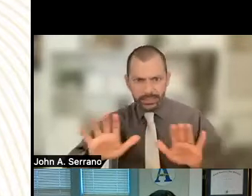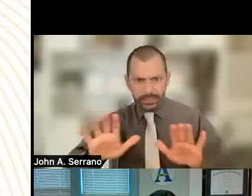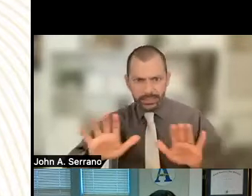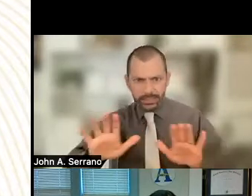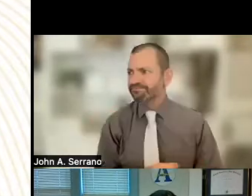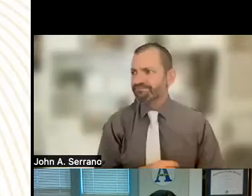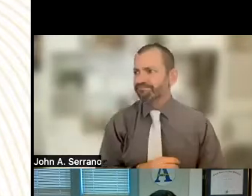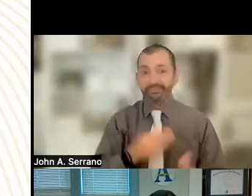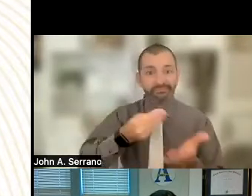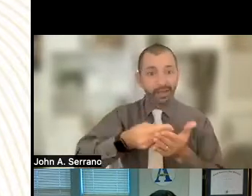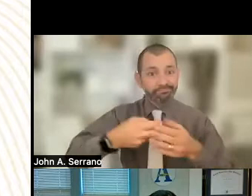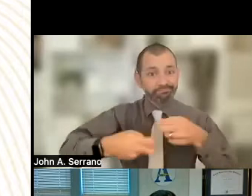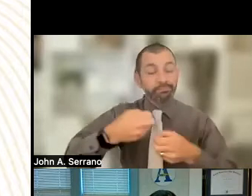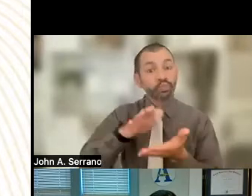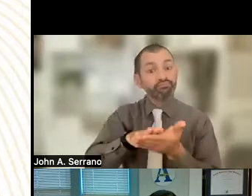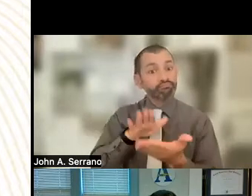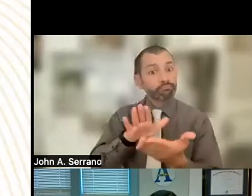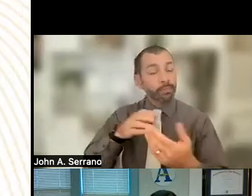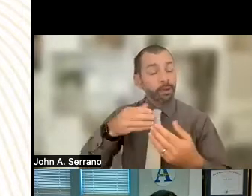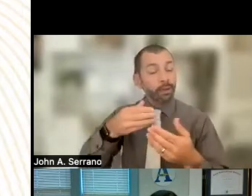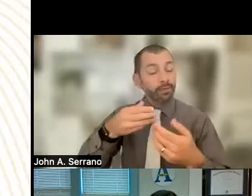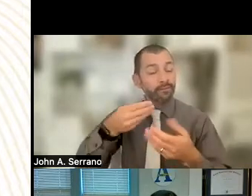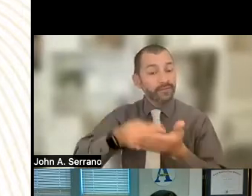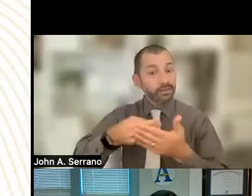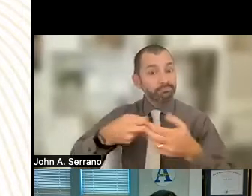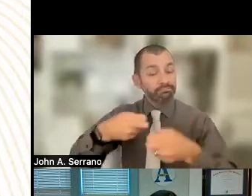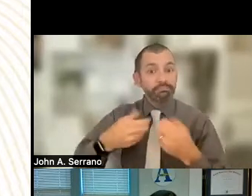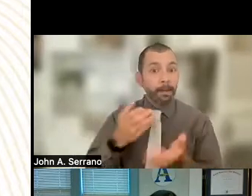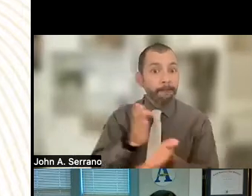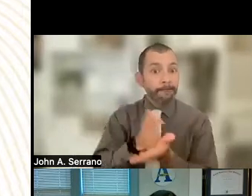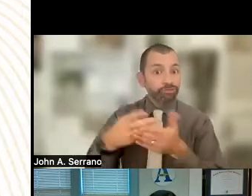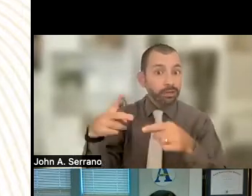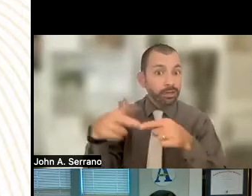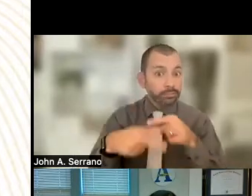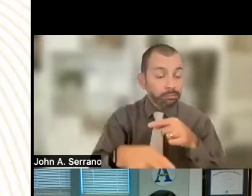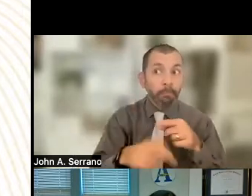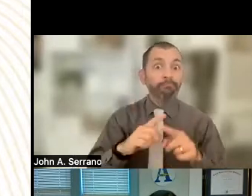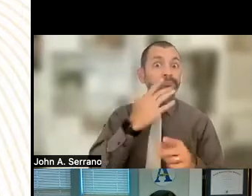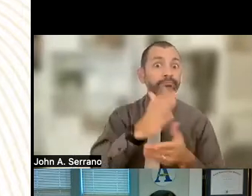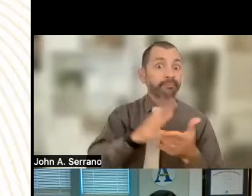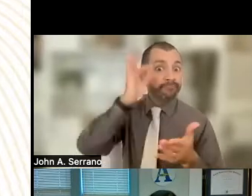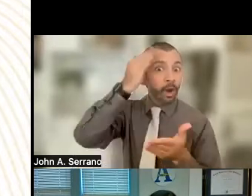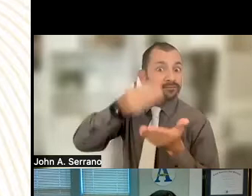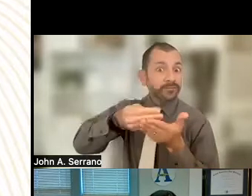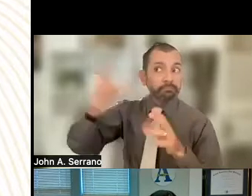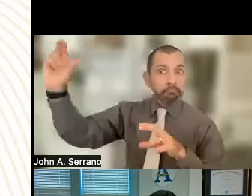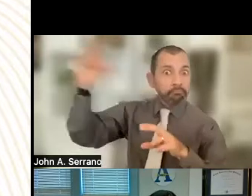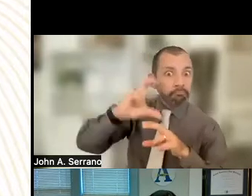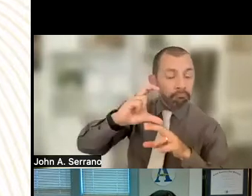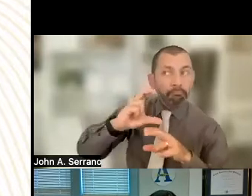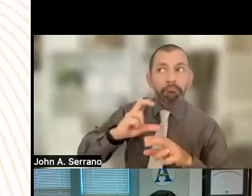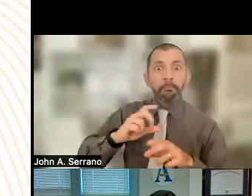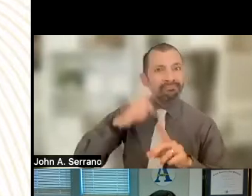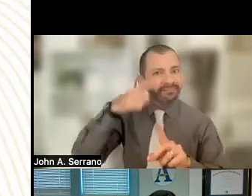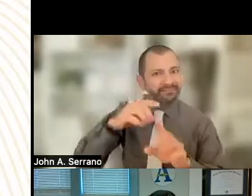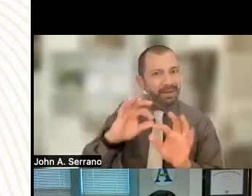schools, thinking about how to support them in their needs. We've also all been facing financial difficulties. If